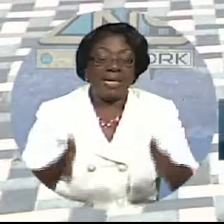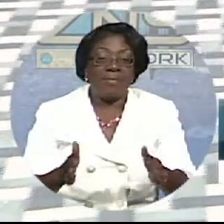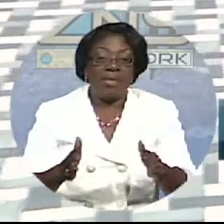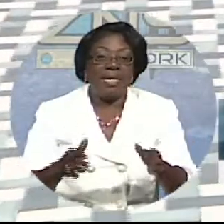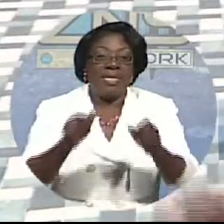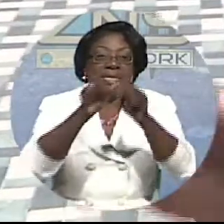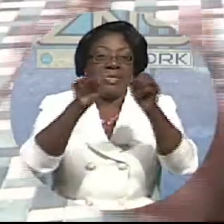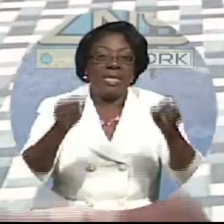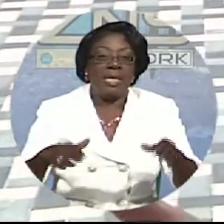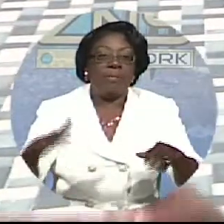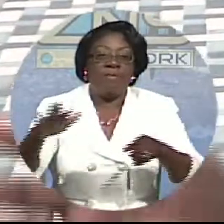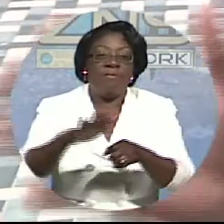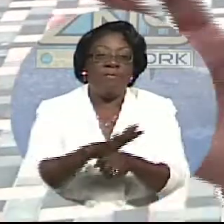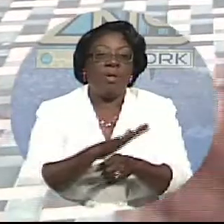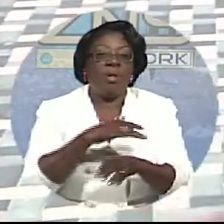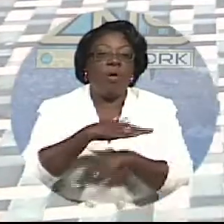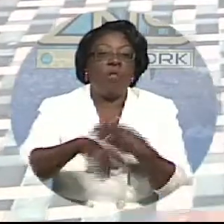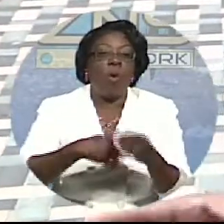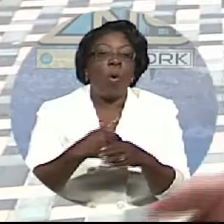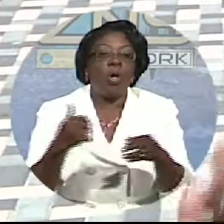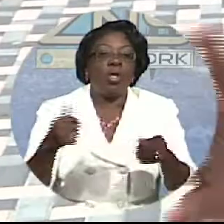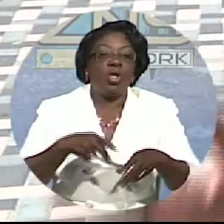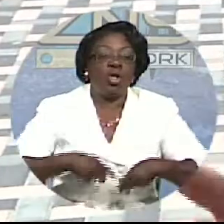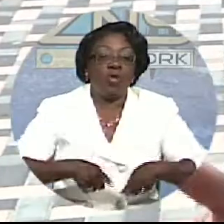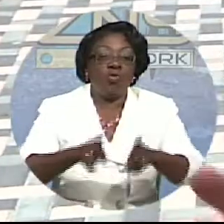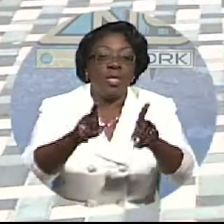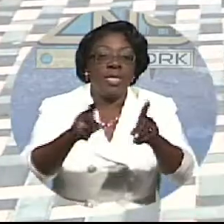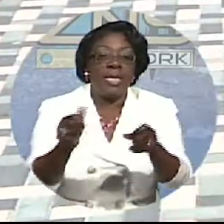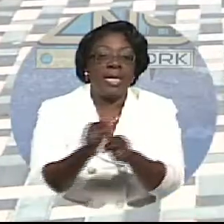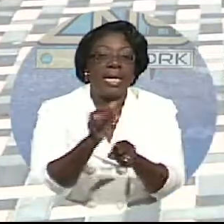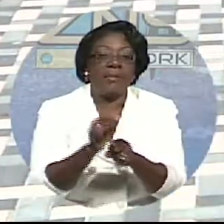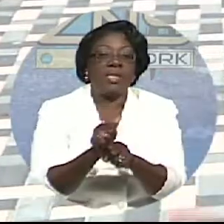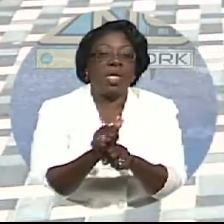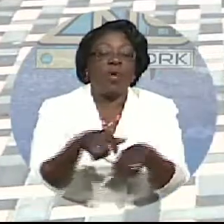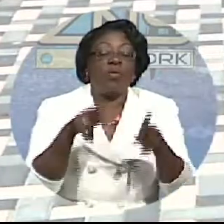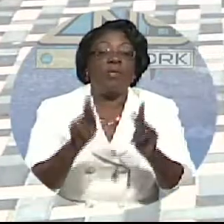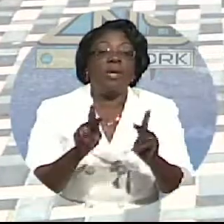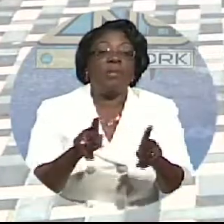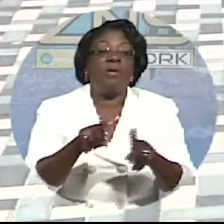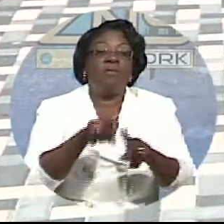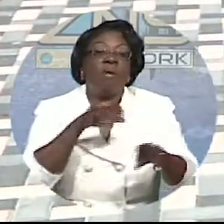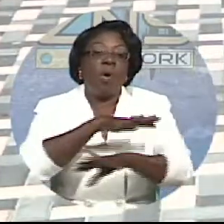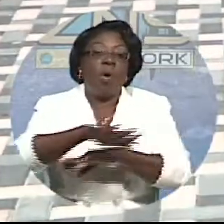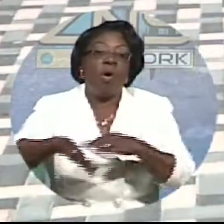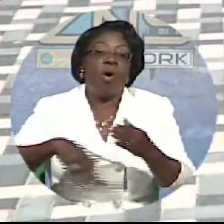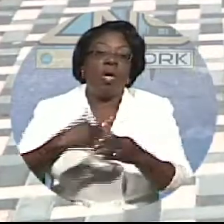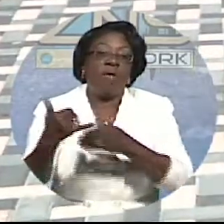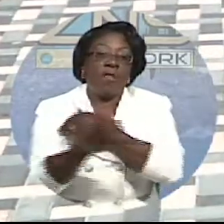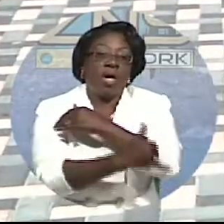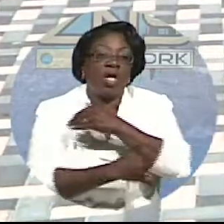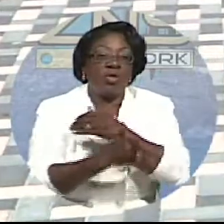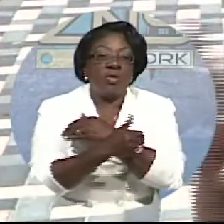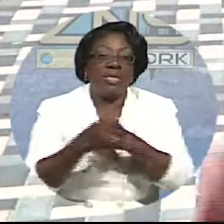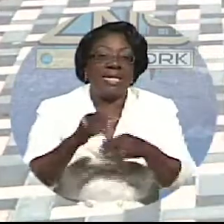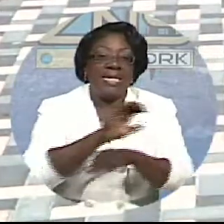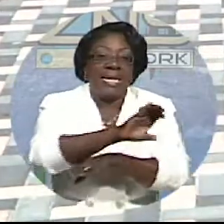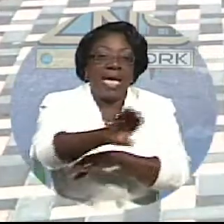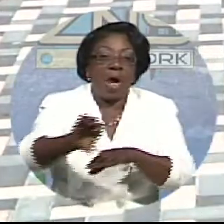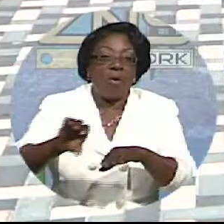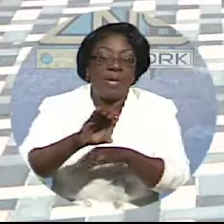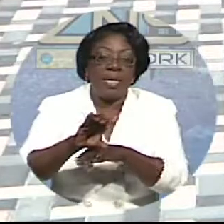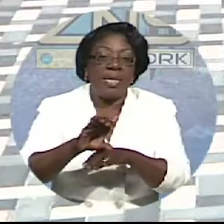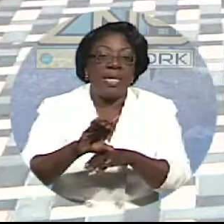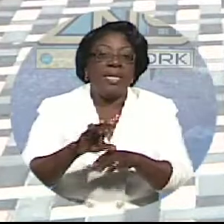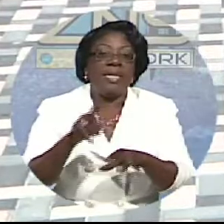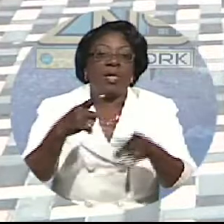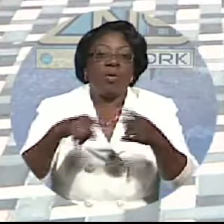and we're looking at the fact also that we have tourists that are here from all walks of life. They come from our Caribbean countries, our brother and sister countries, and they're flooded downtowns.